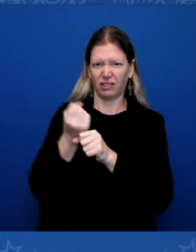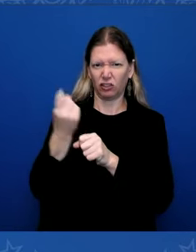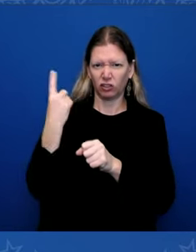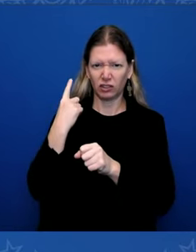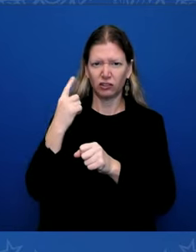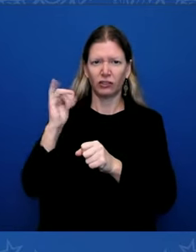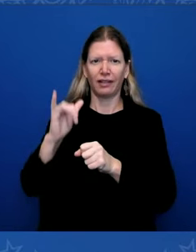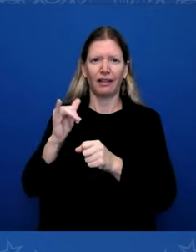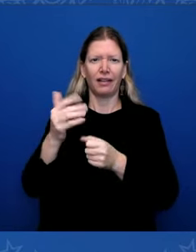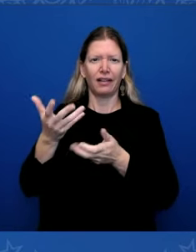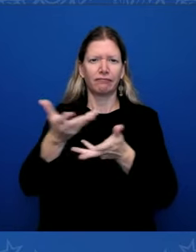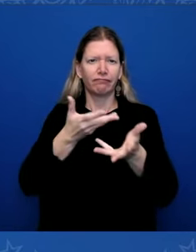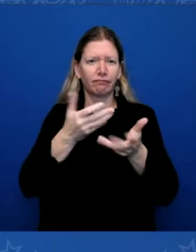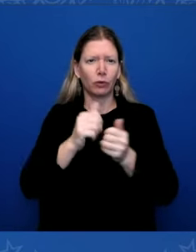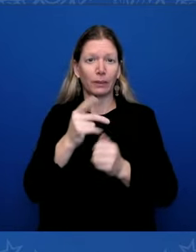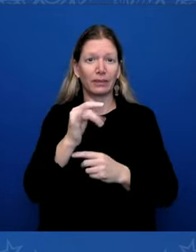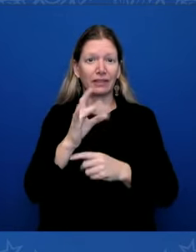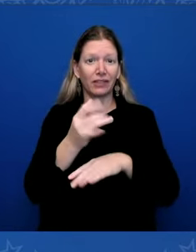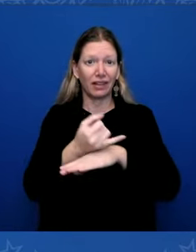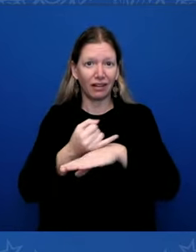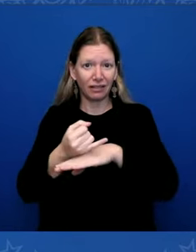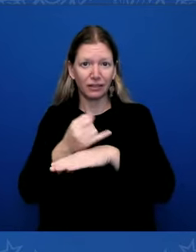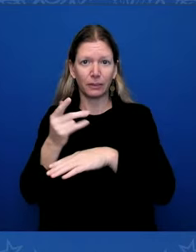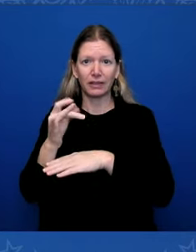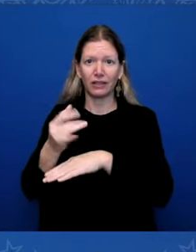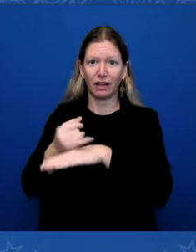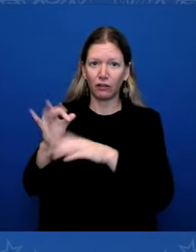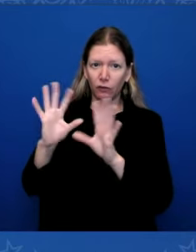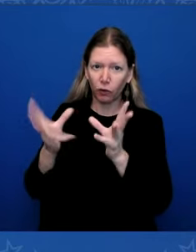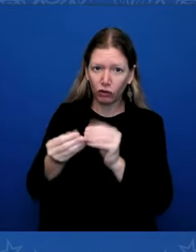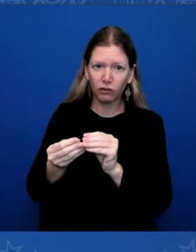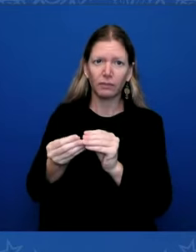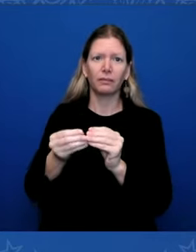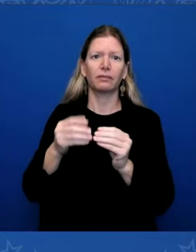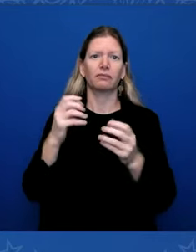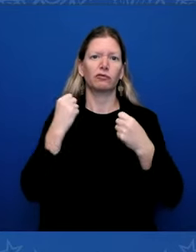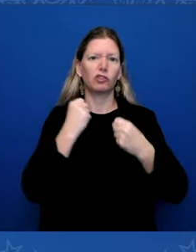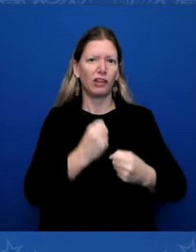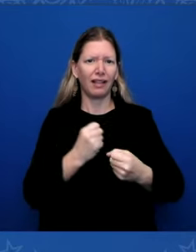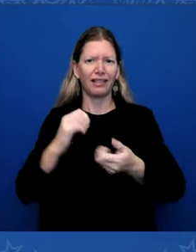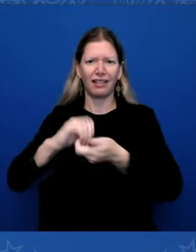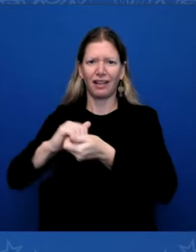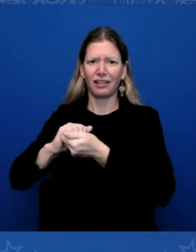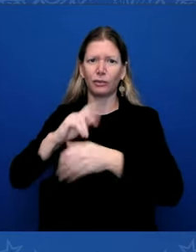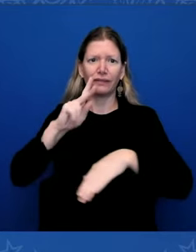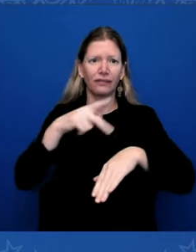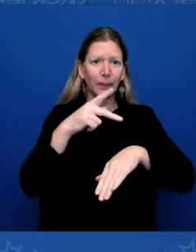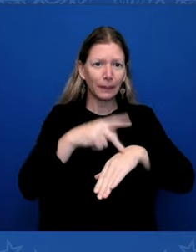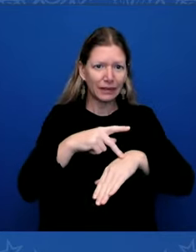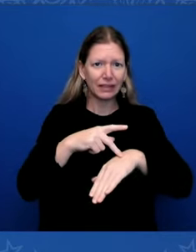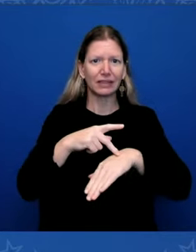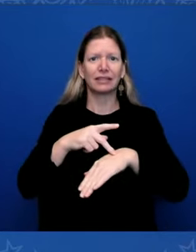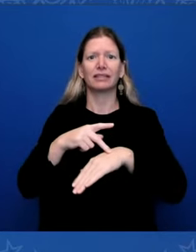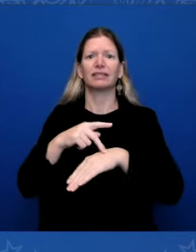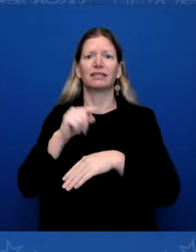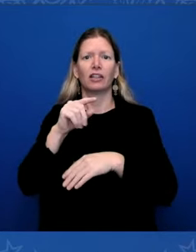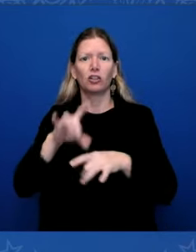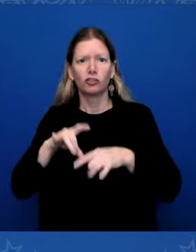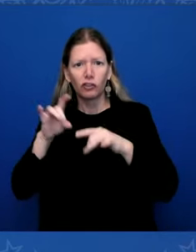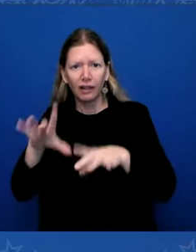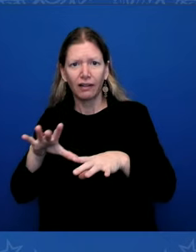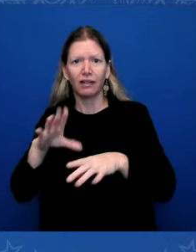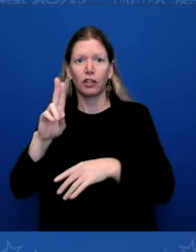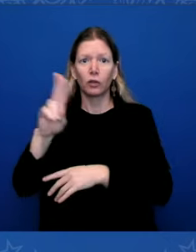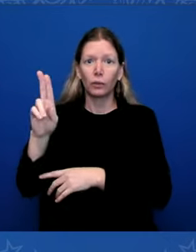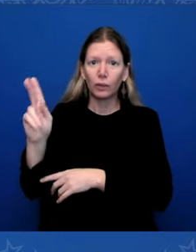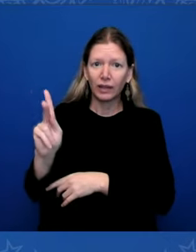Australia and the United Kingdom, our elevated Quad engagement with India, Australia, and Japan, and the Indo-Pacific